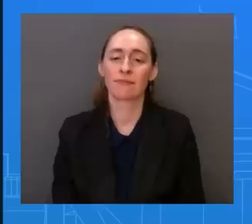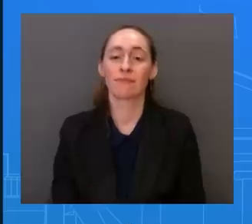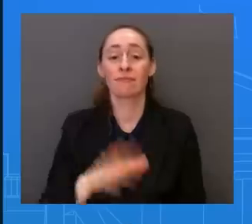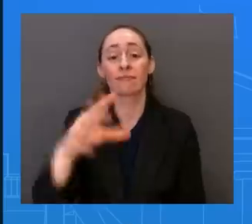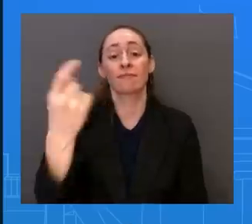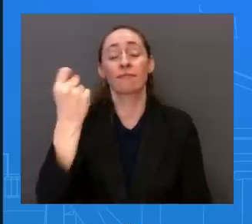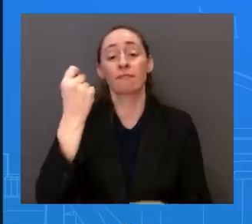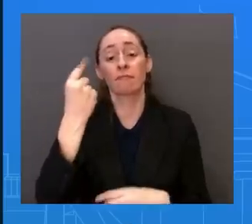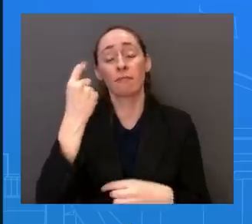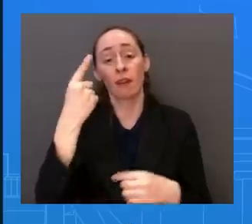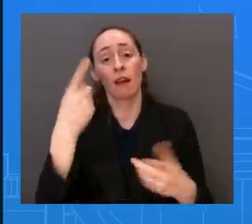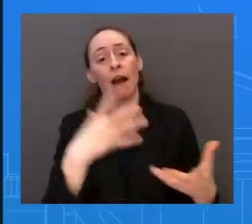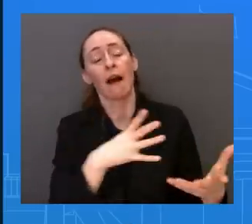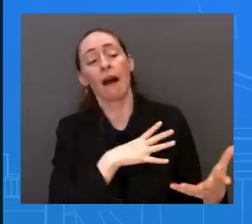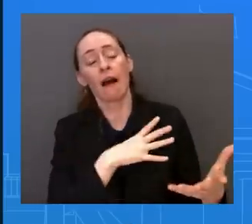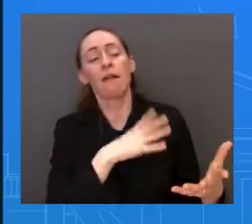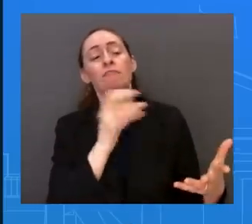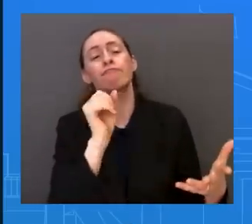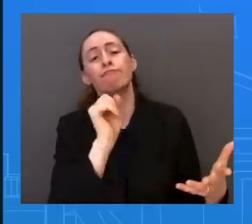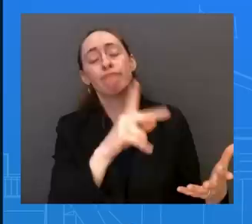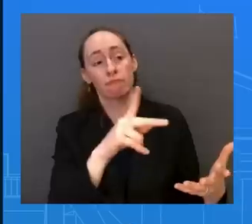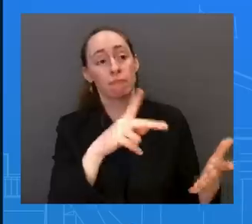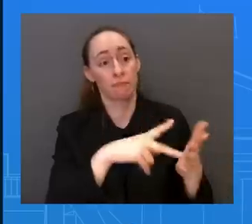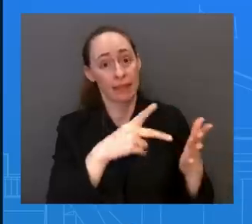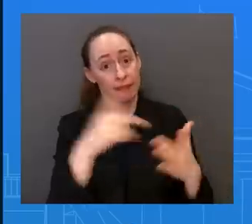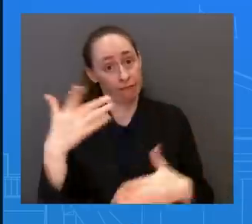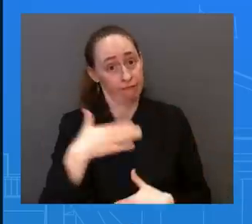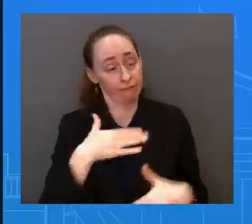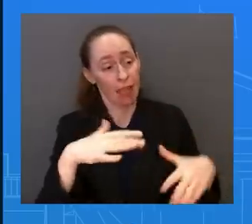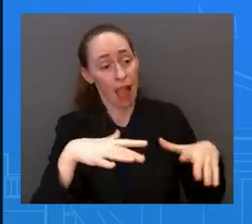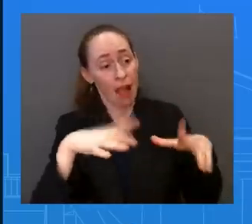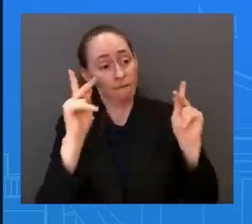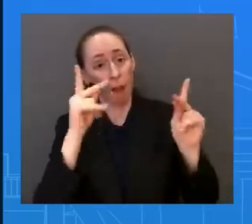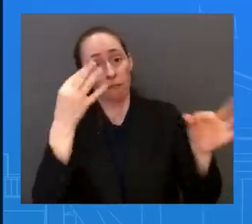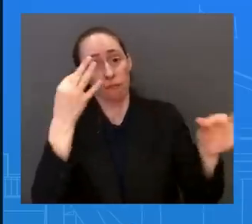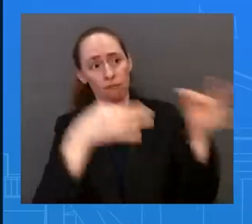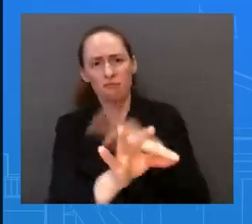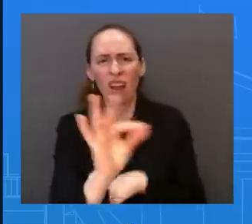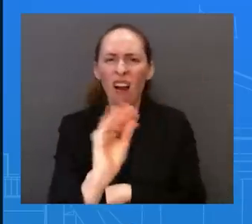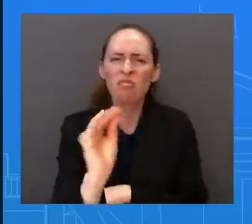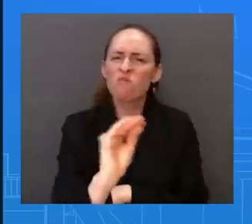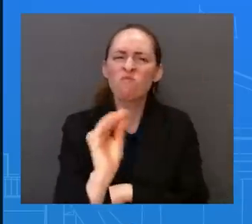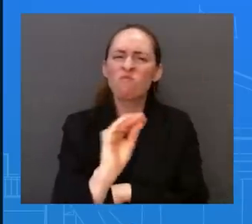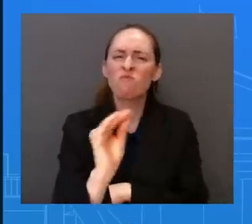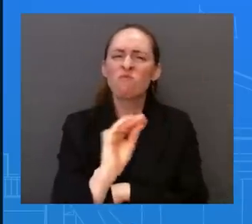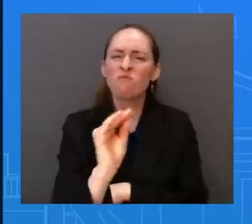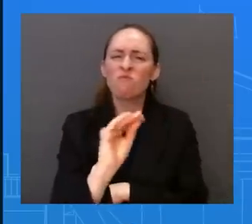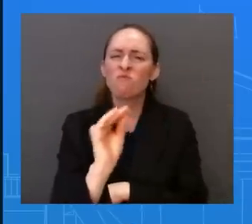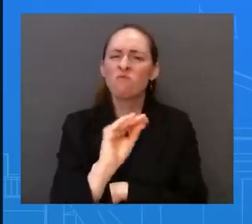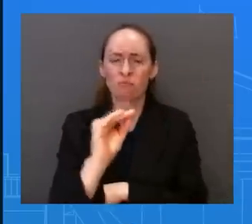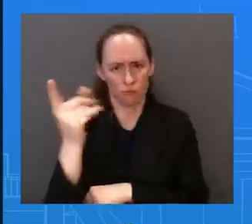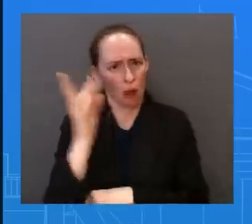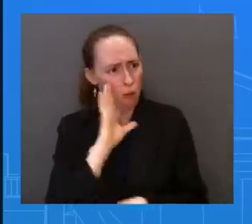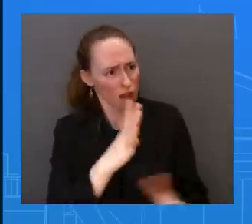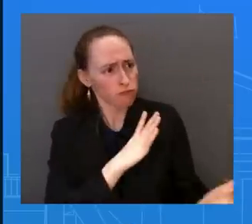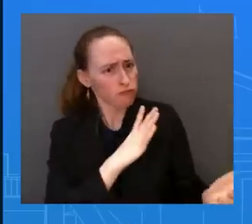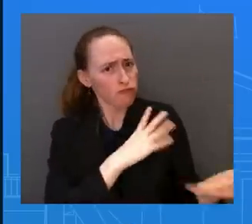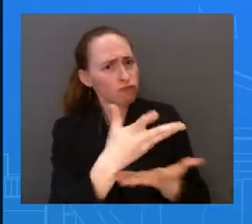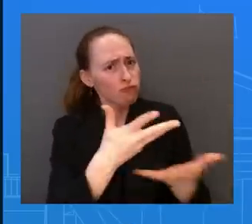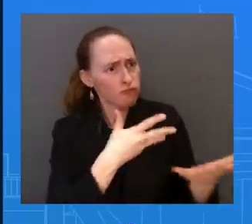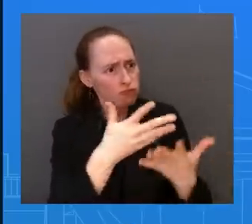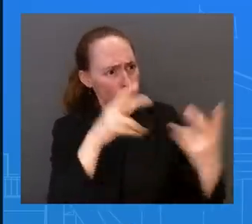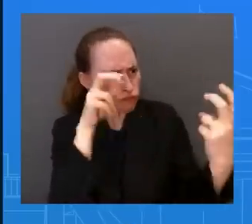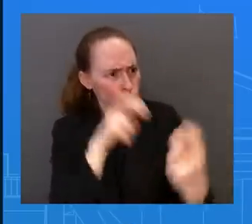and we will have to see whether his commitment to work with Republicans, whether Republicans are prepared to step up and work with him on a number of economic